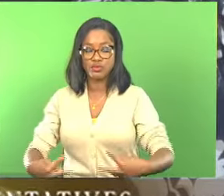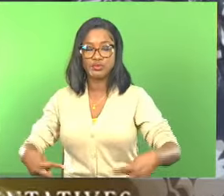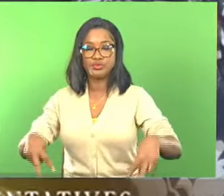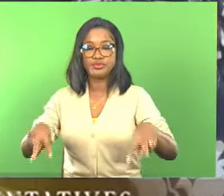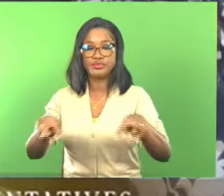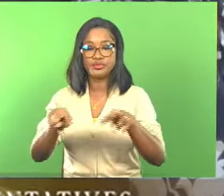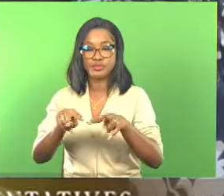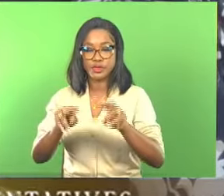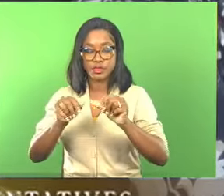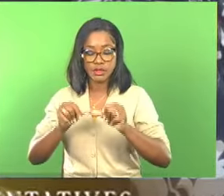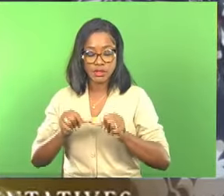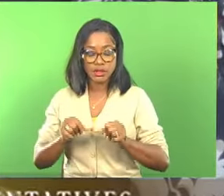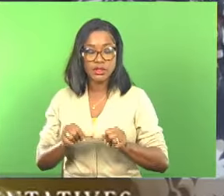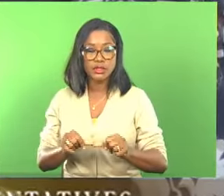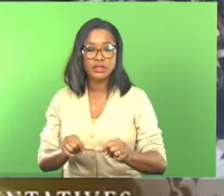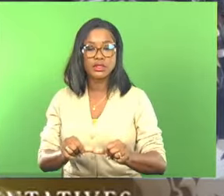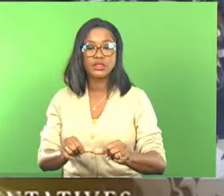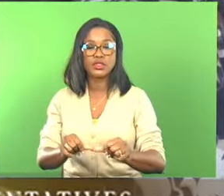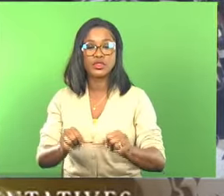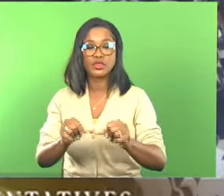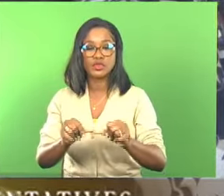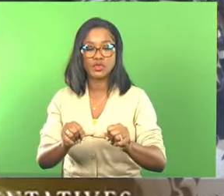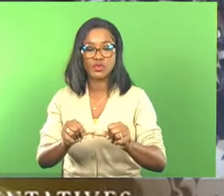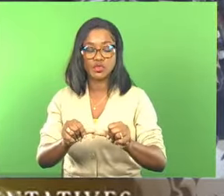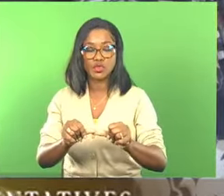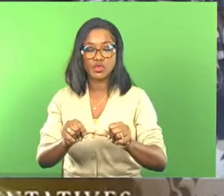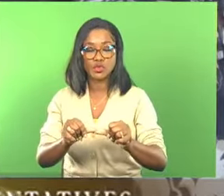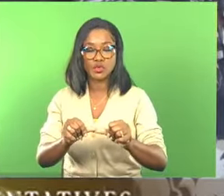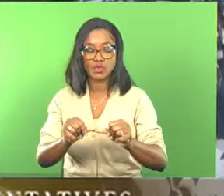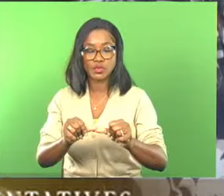are continuously upheld.